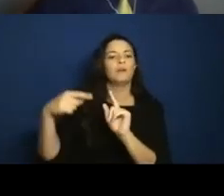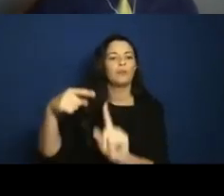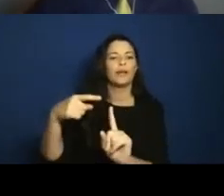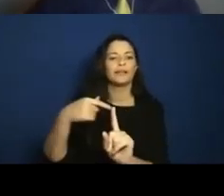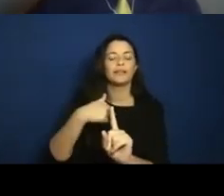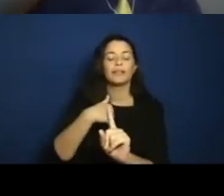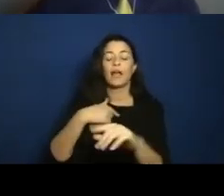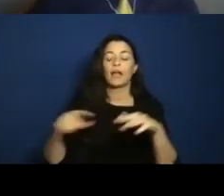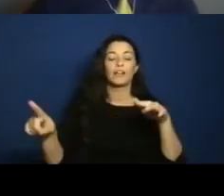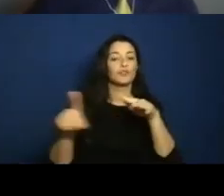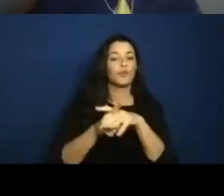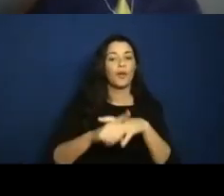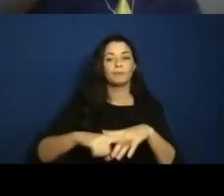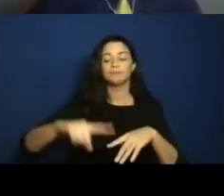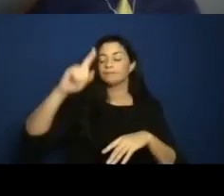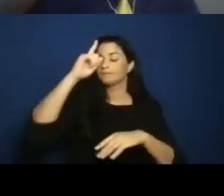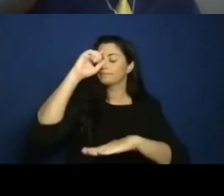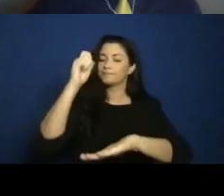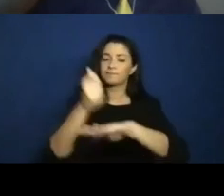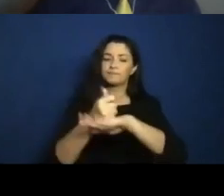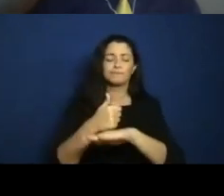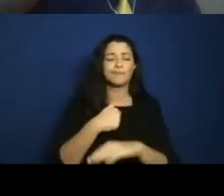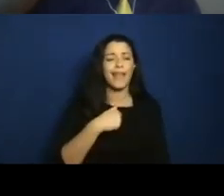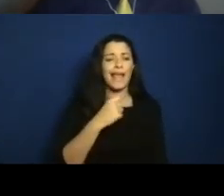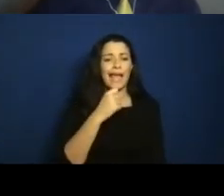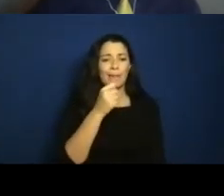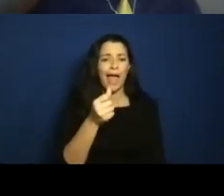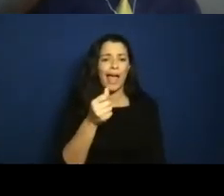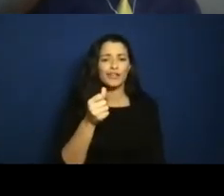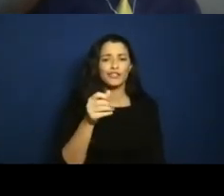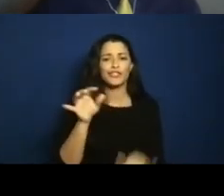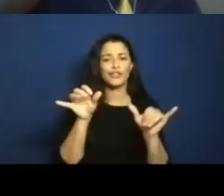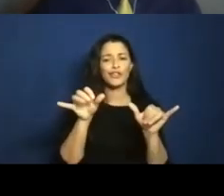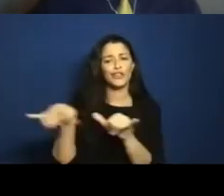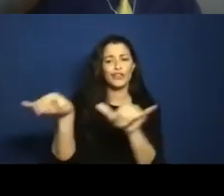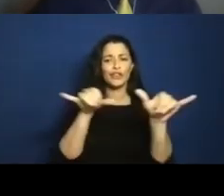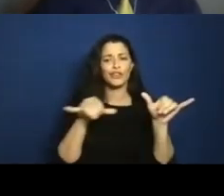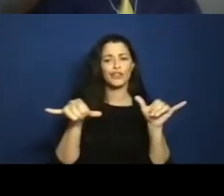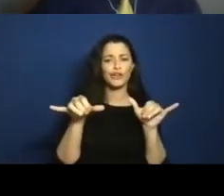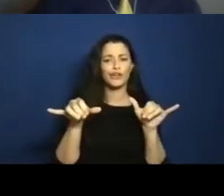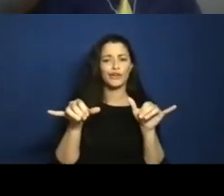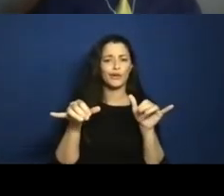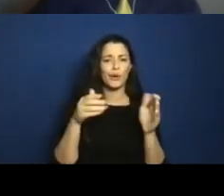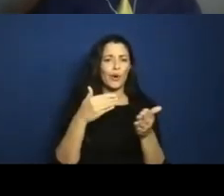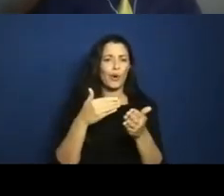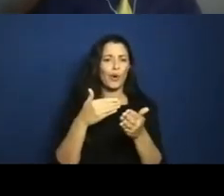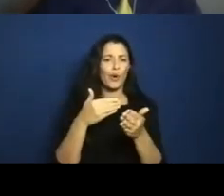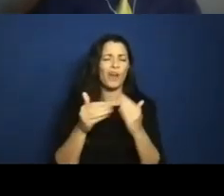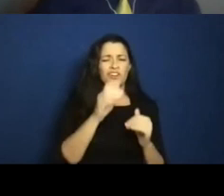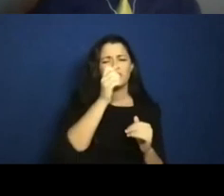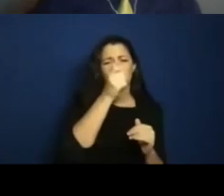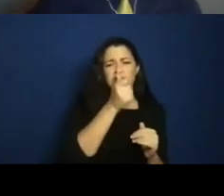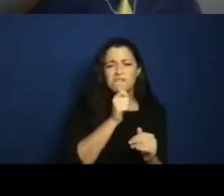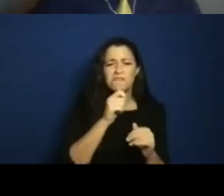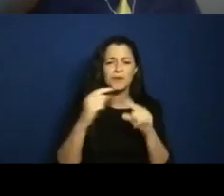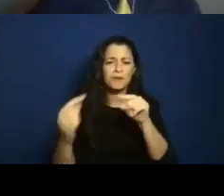the mindset that I am not just a stereotype of whatever pains and sufferings we